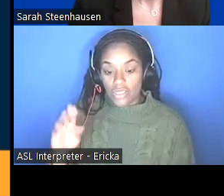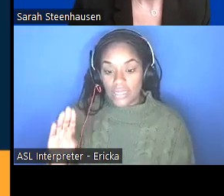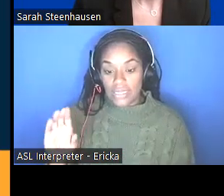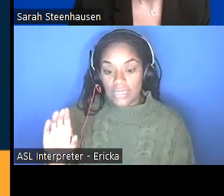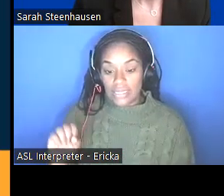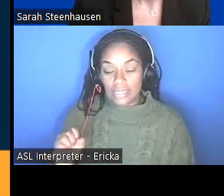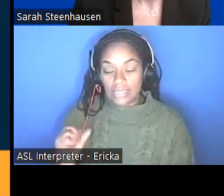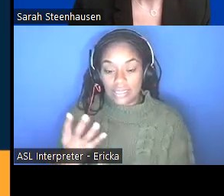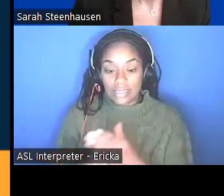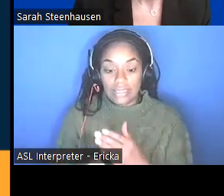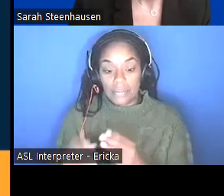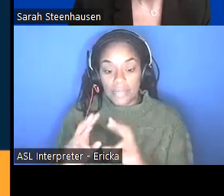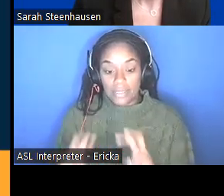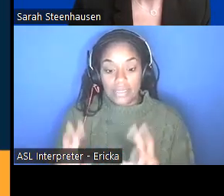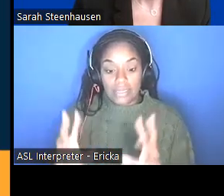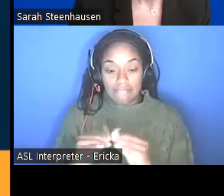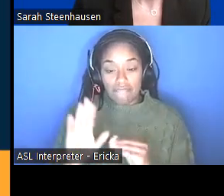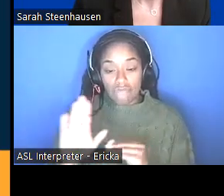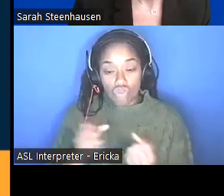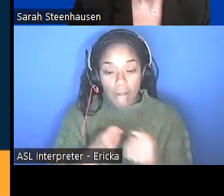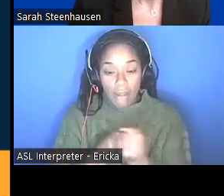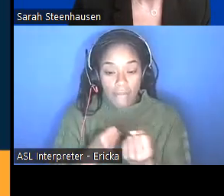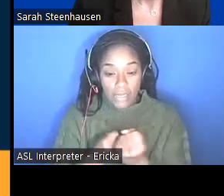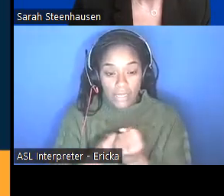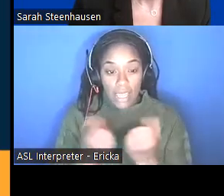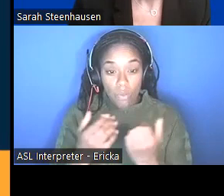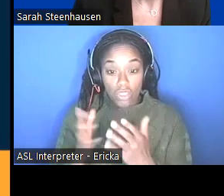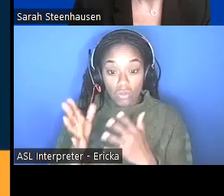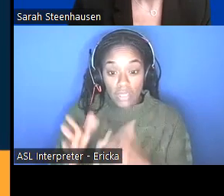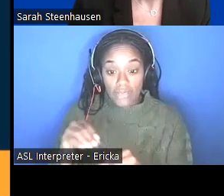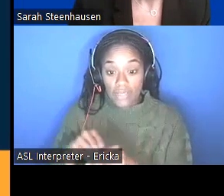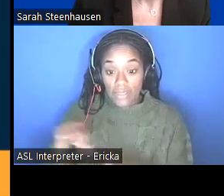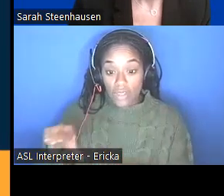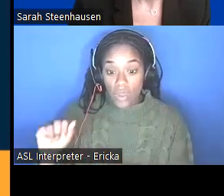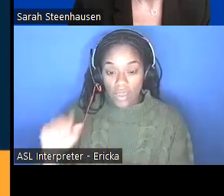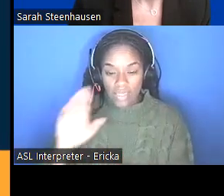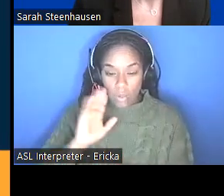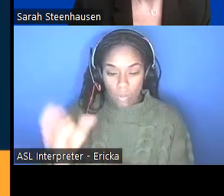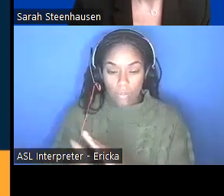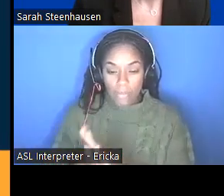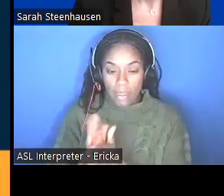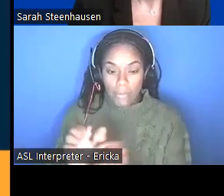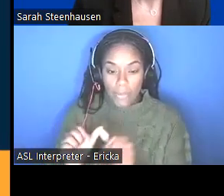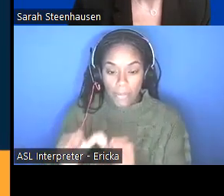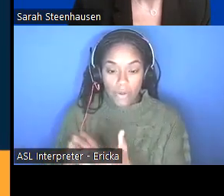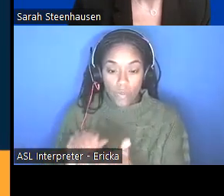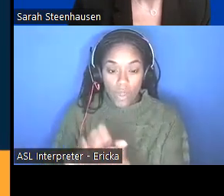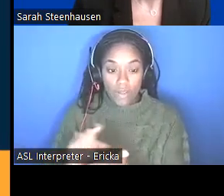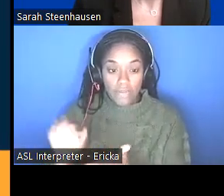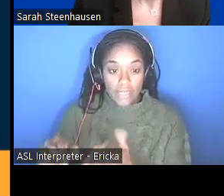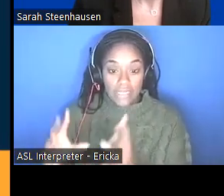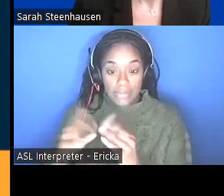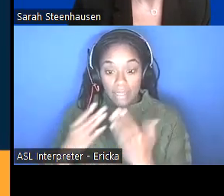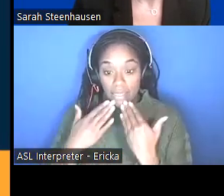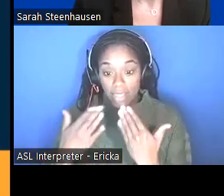meeting and for your advocacy and for what you left in the Q&A that will become a permanent record of this meeting. Thank you for being here